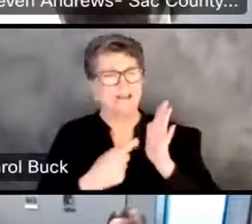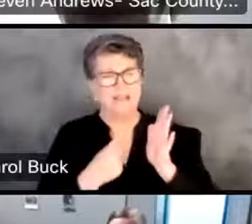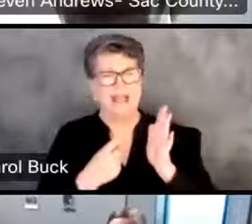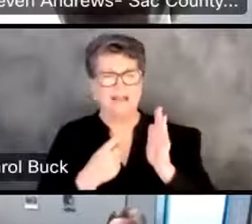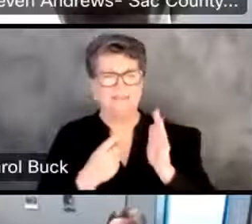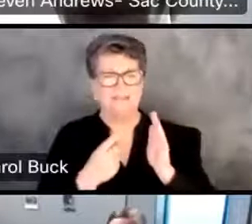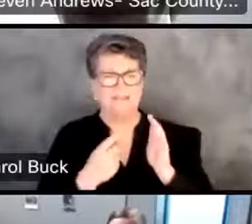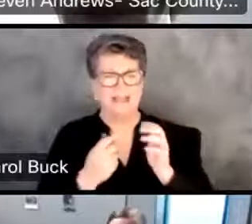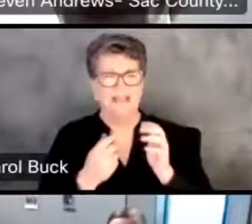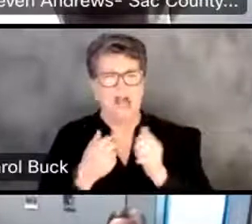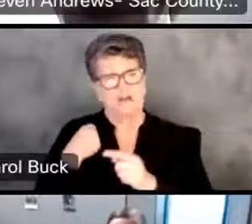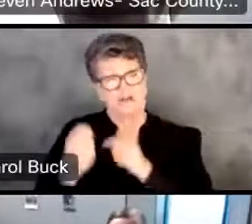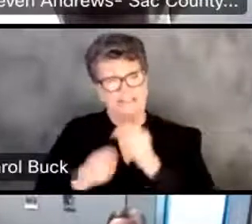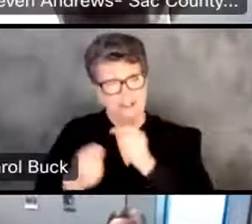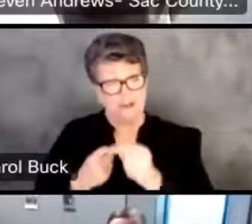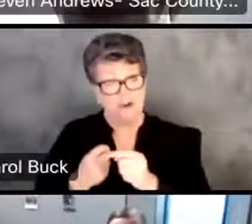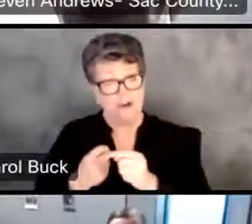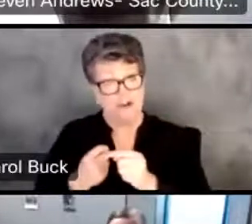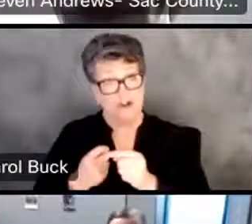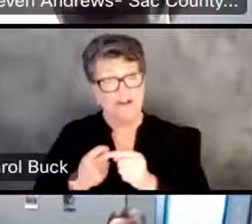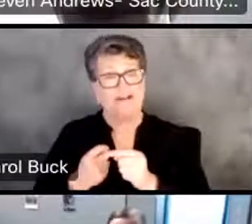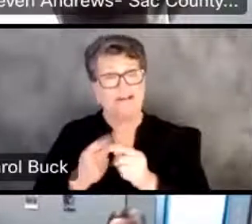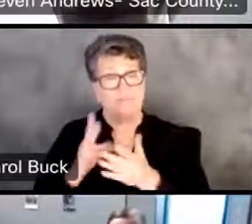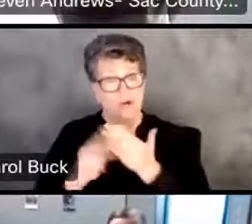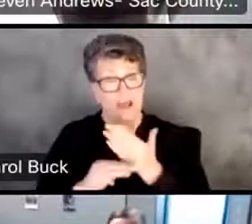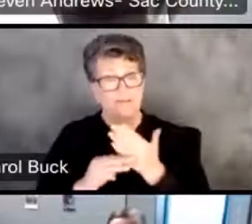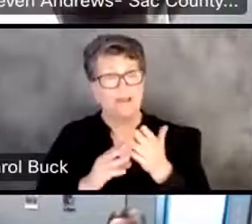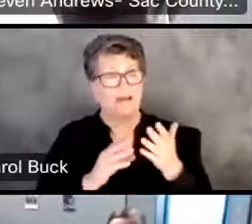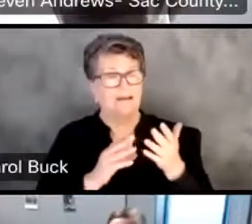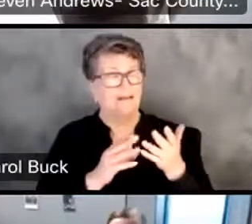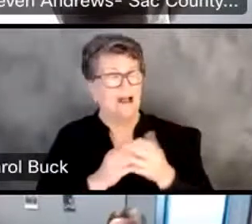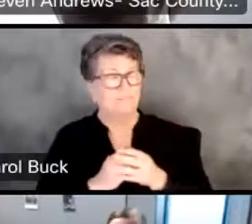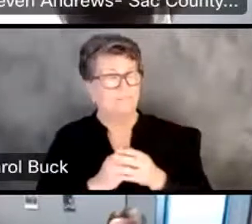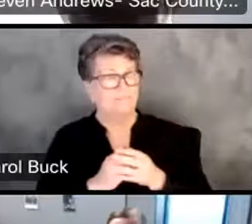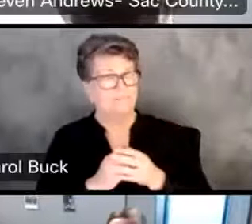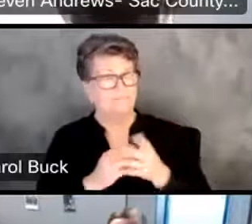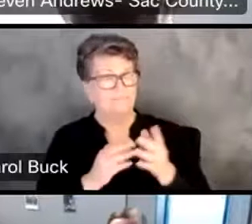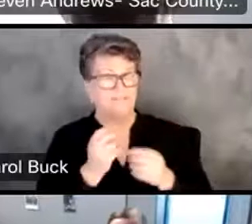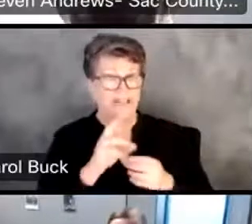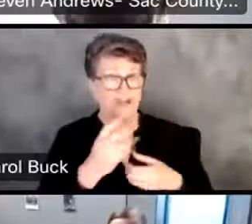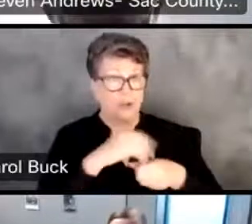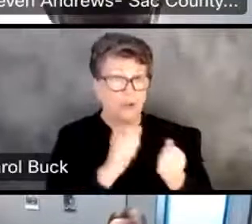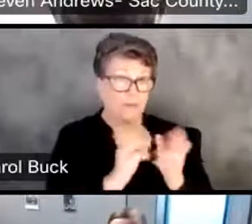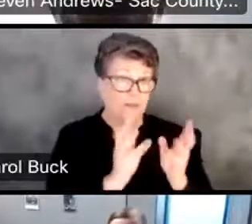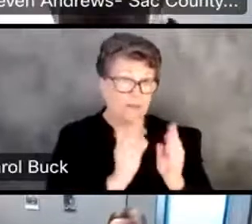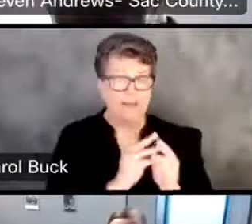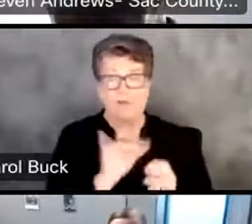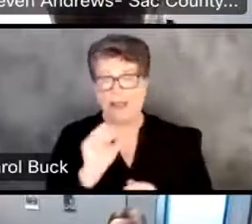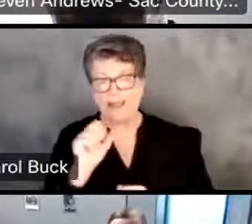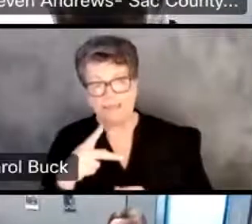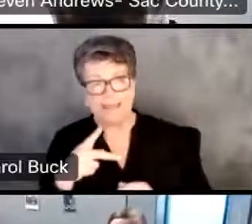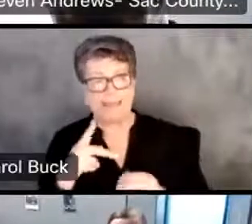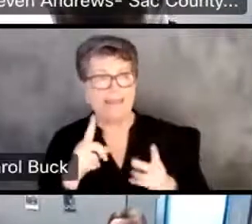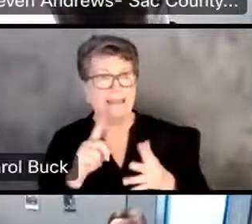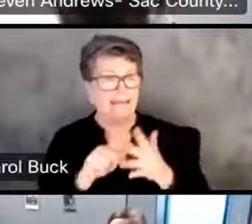under traditional, oftentimes providers are included in the meetings, whether it's an ISP meeting and there's